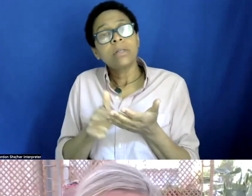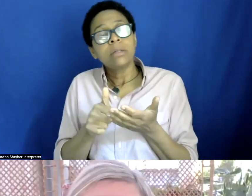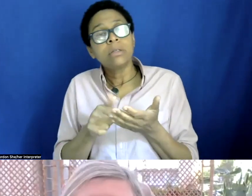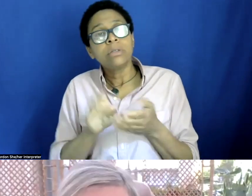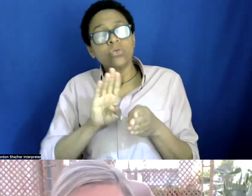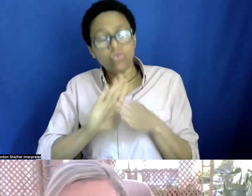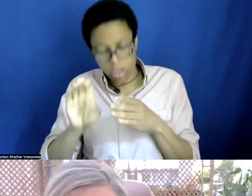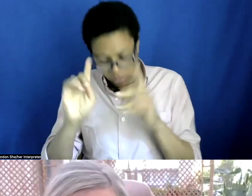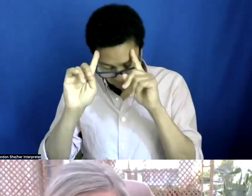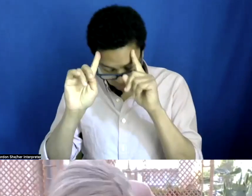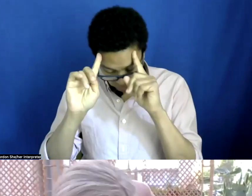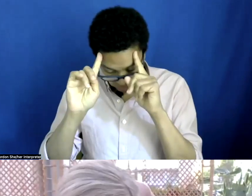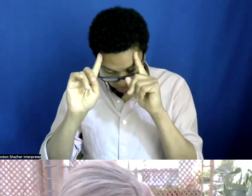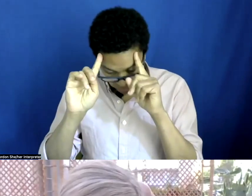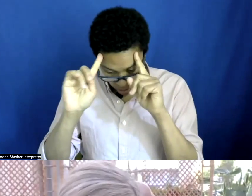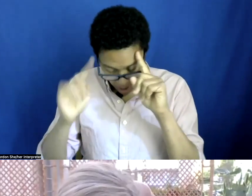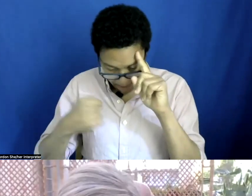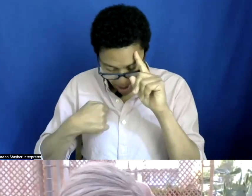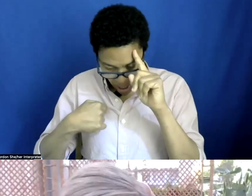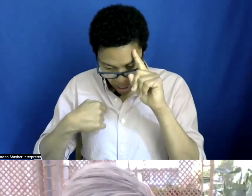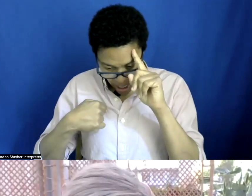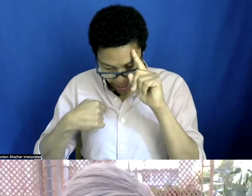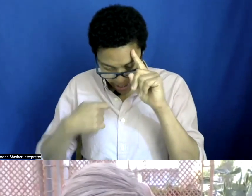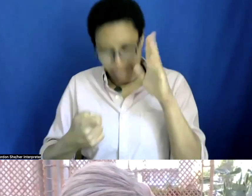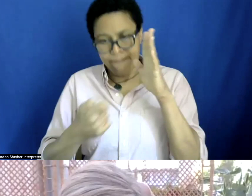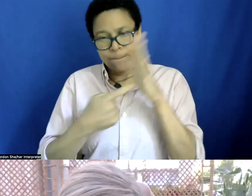point is difficult. So